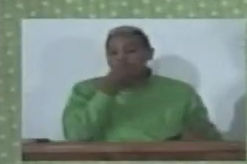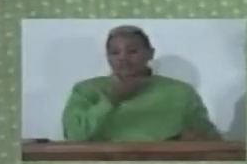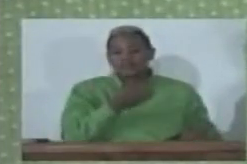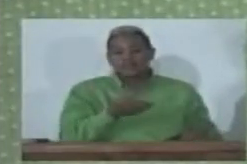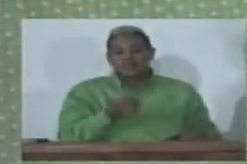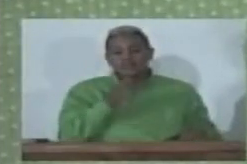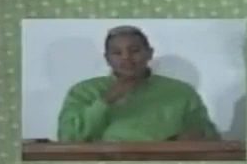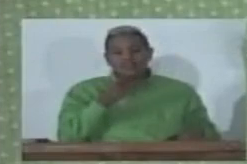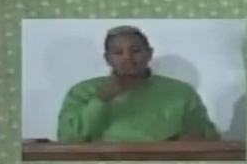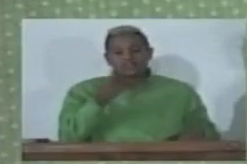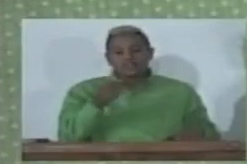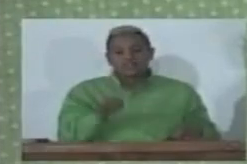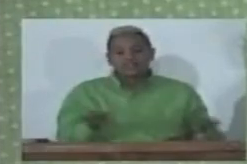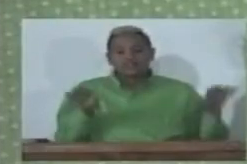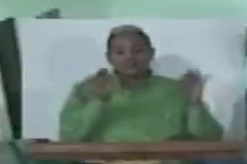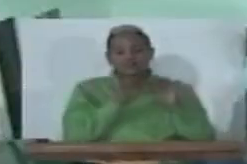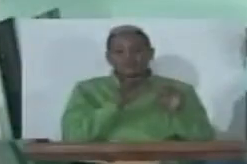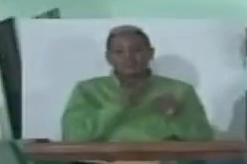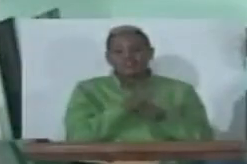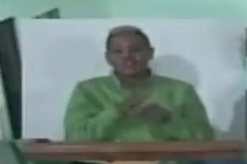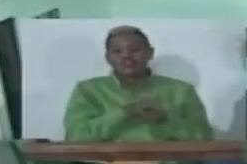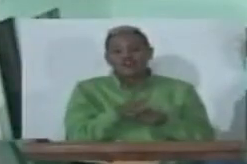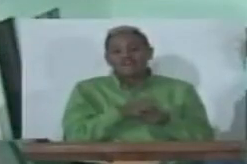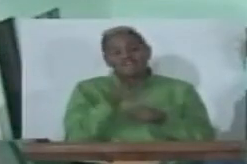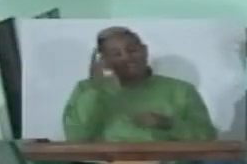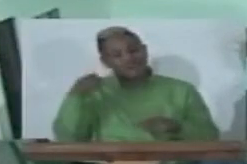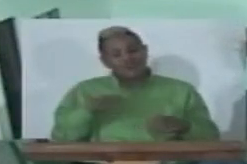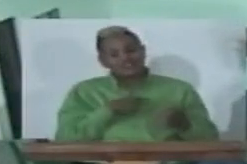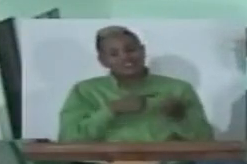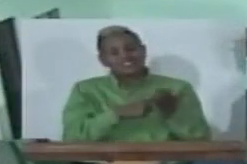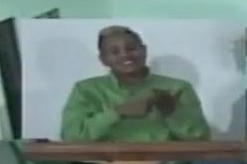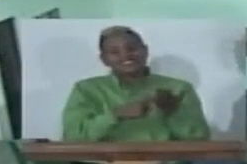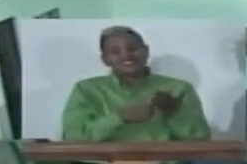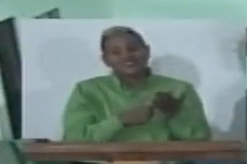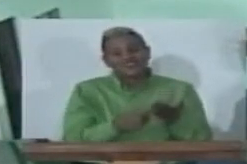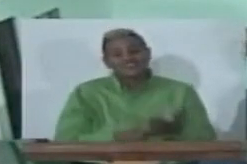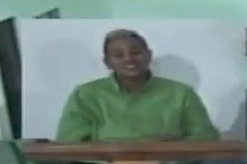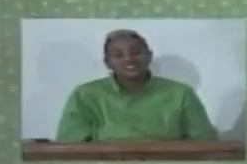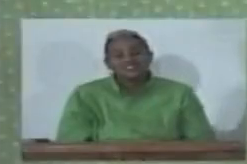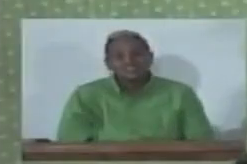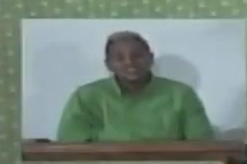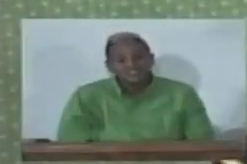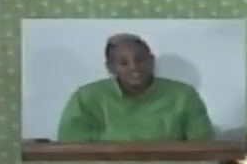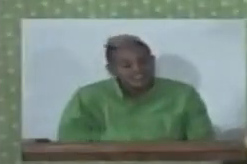it as being important enough for us to discuss.